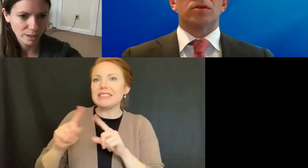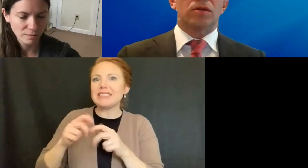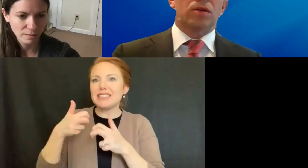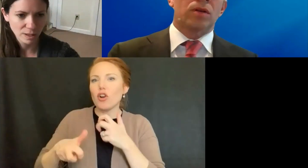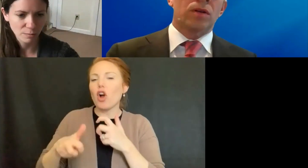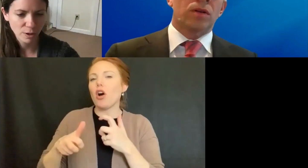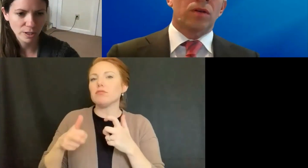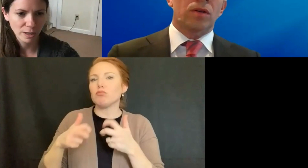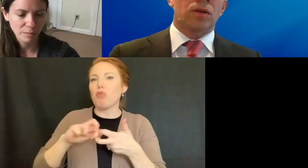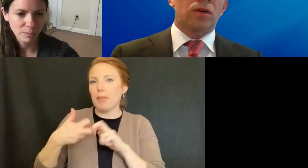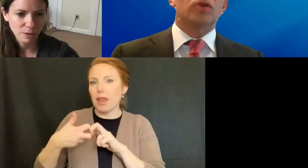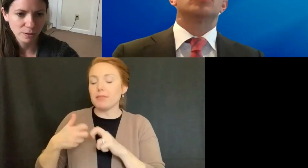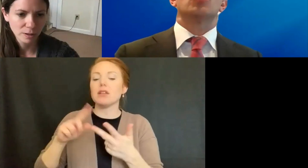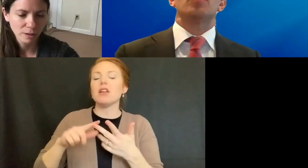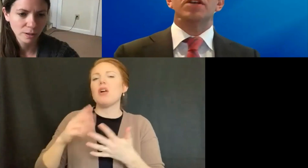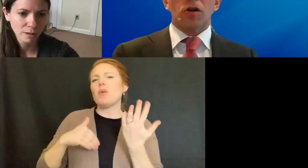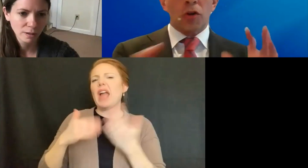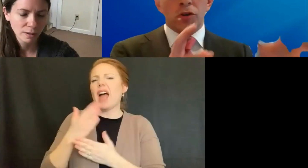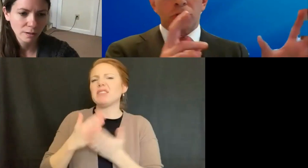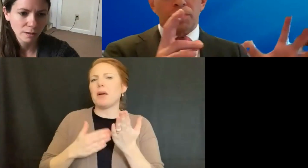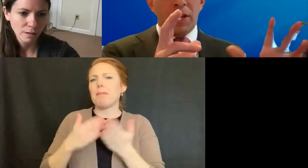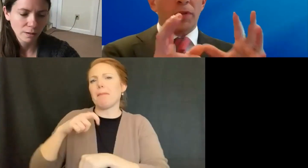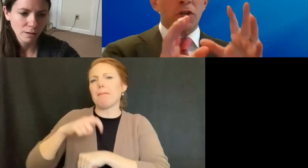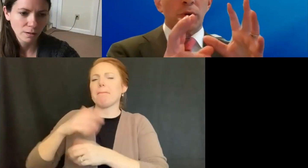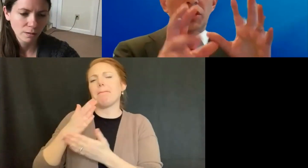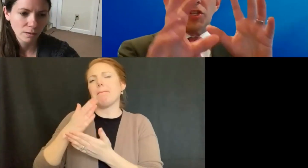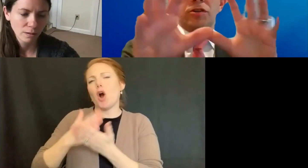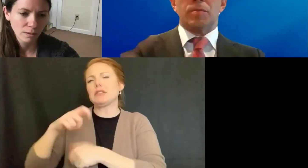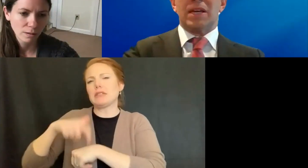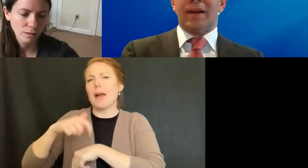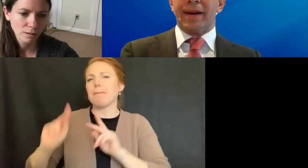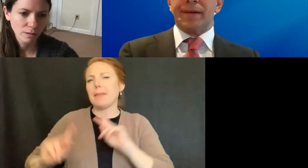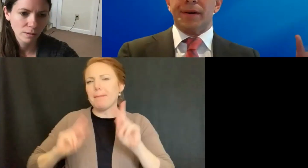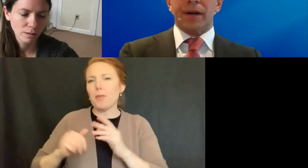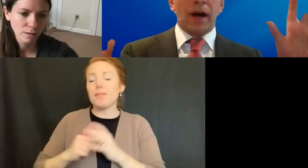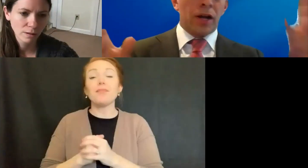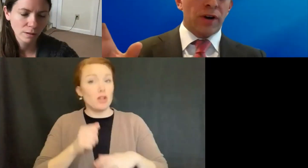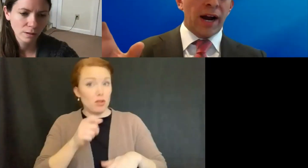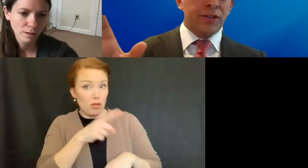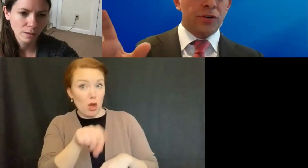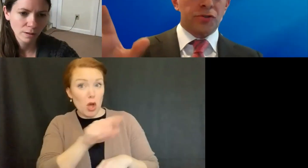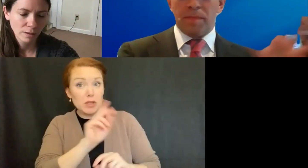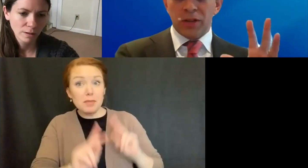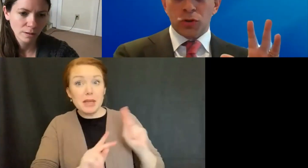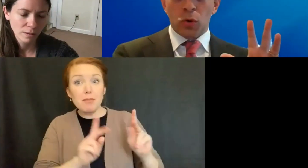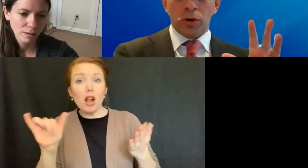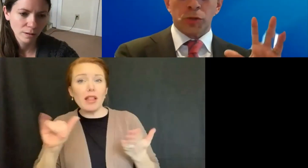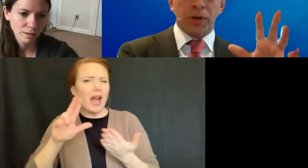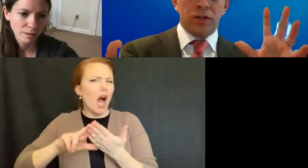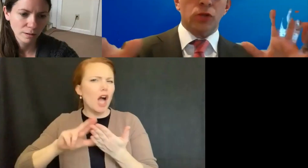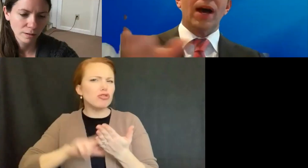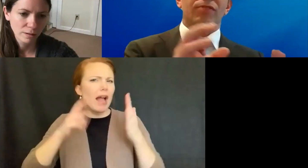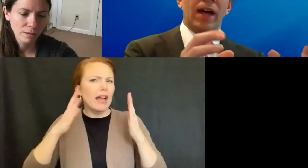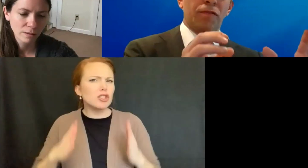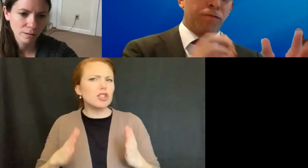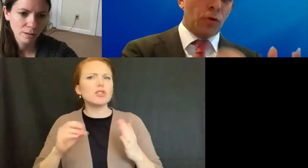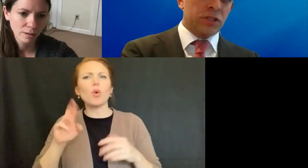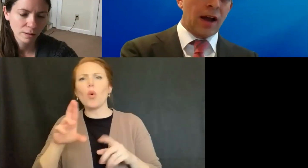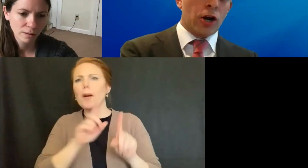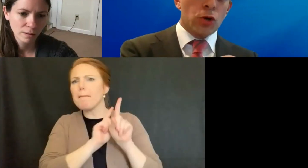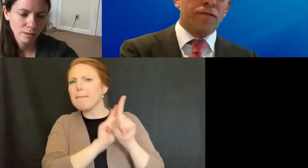have some part-time people. So are those people that you would consider to be contractors or mentors, but you